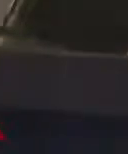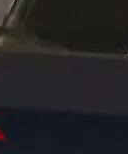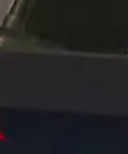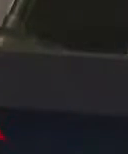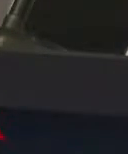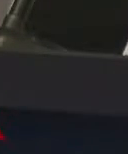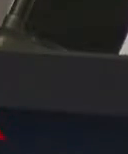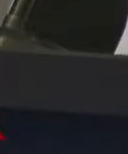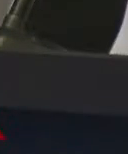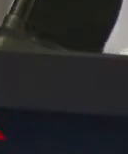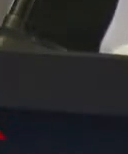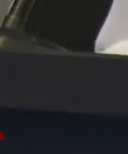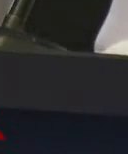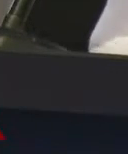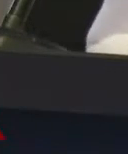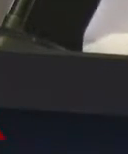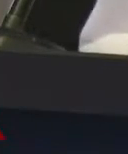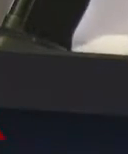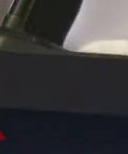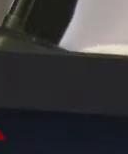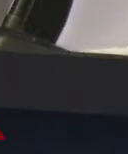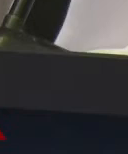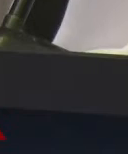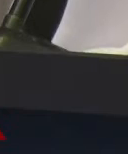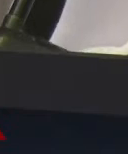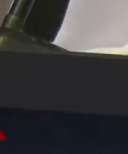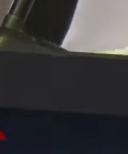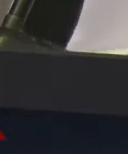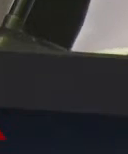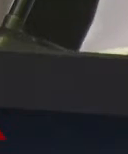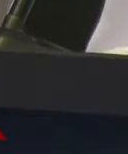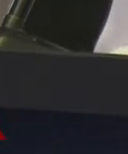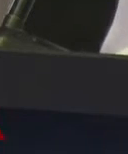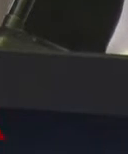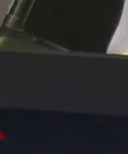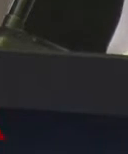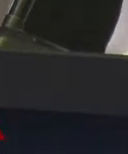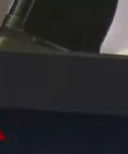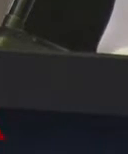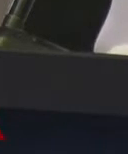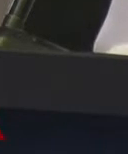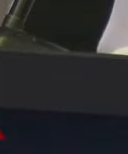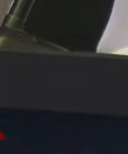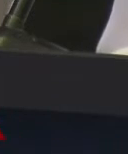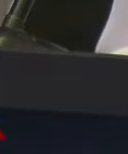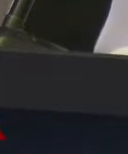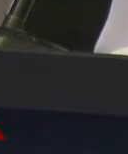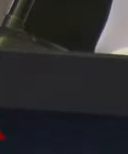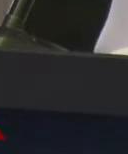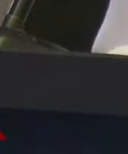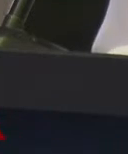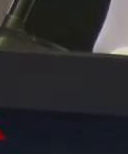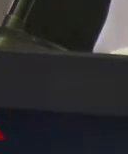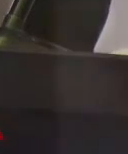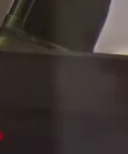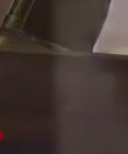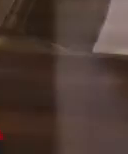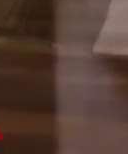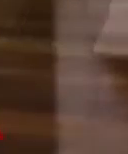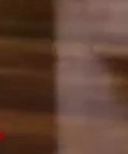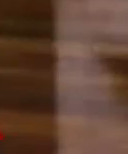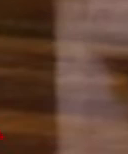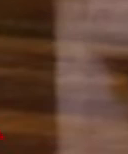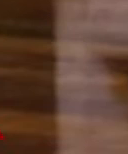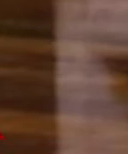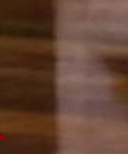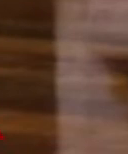government, political leaders, traditional leaders, provincial government, academic leaders, business forums, NGOs,